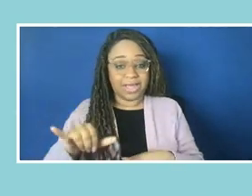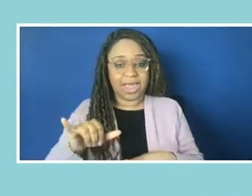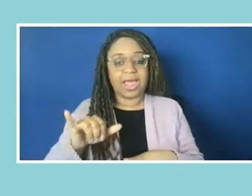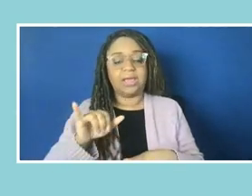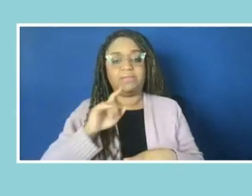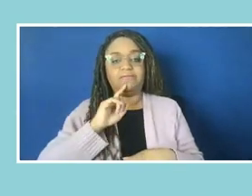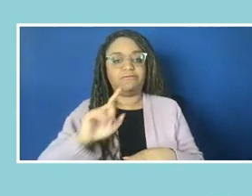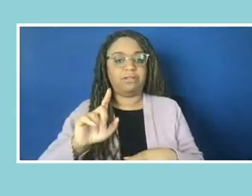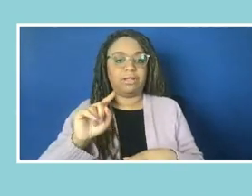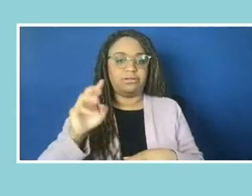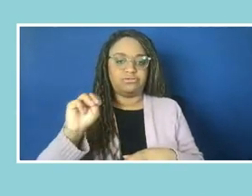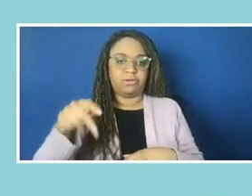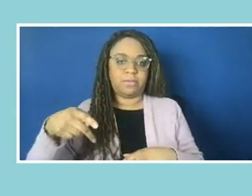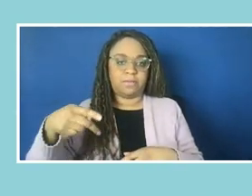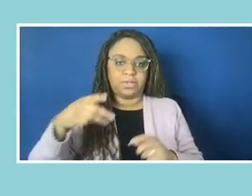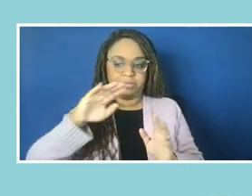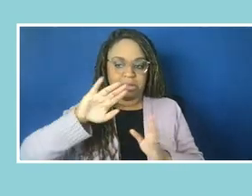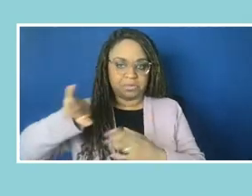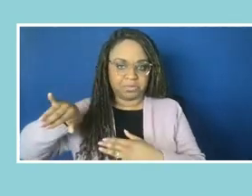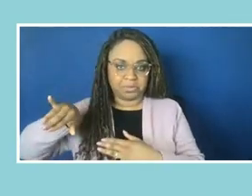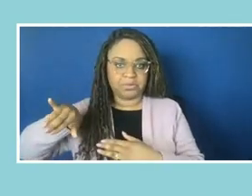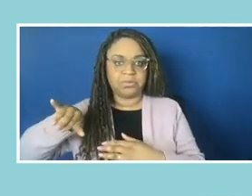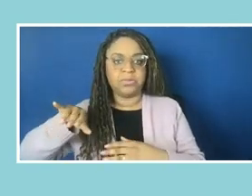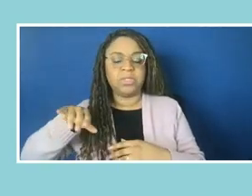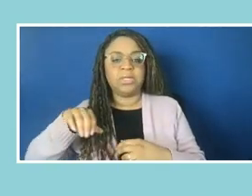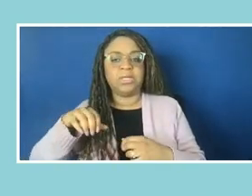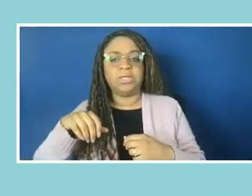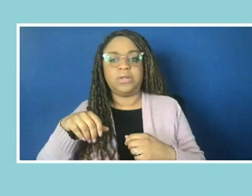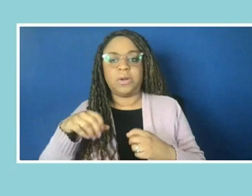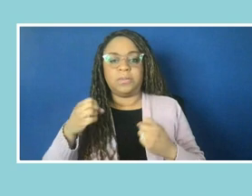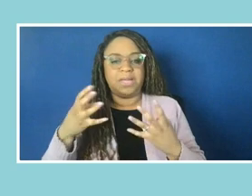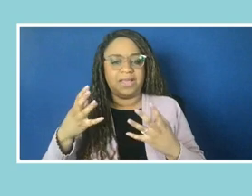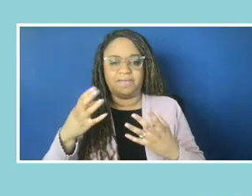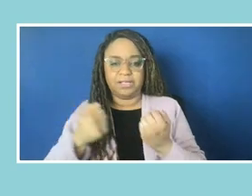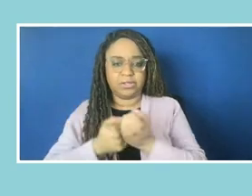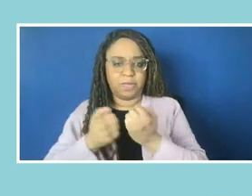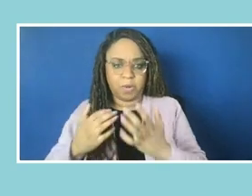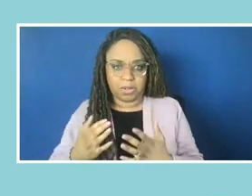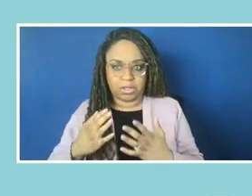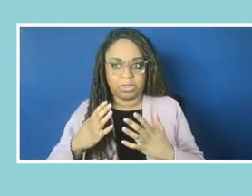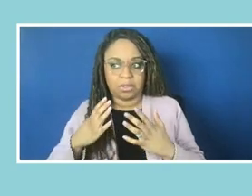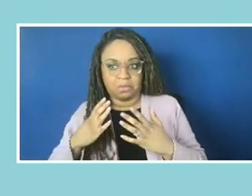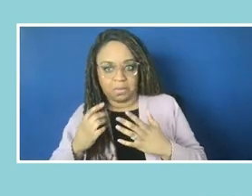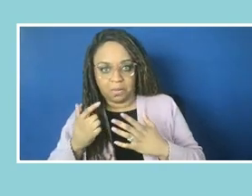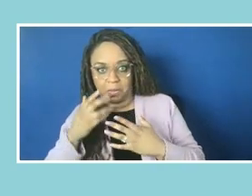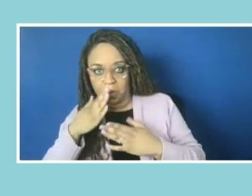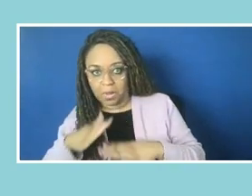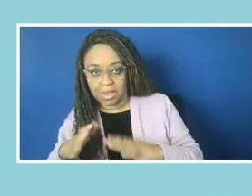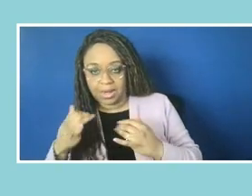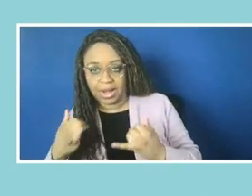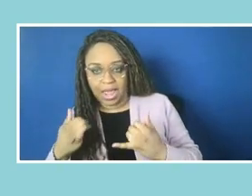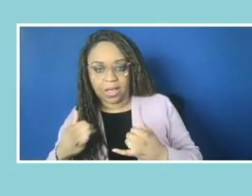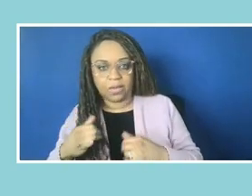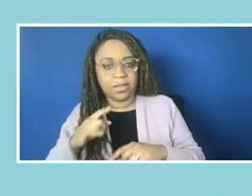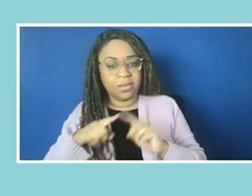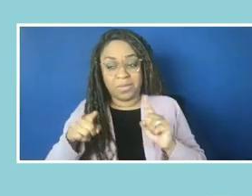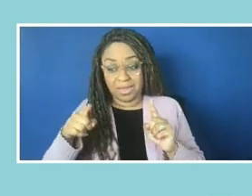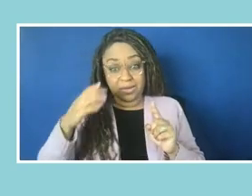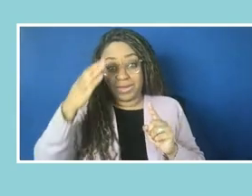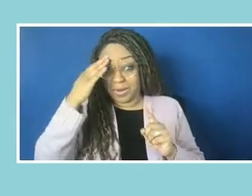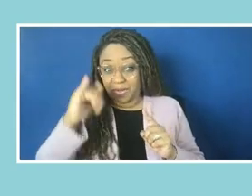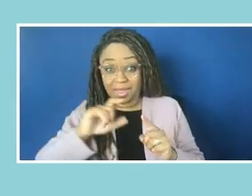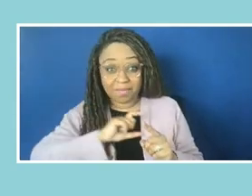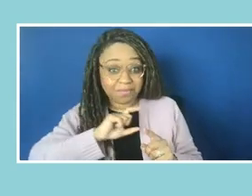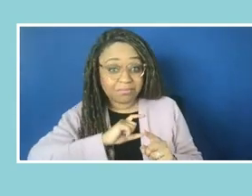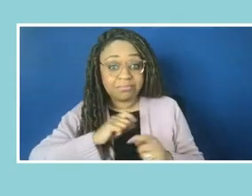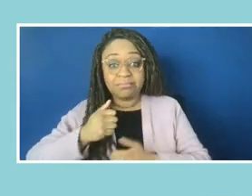And as we discovered, right, there were police, there were former military and current military that were part of that. What does white supremacist organizing